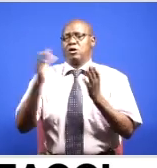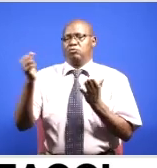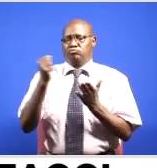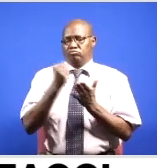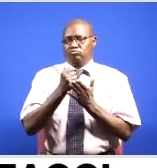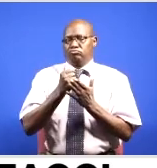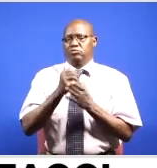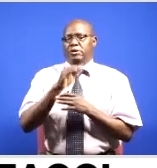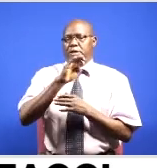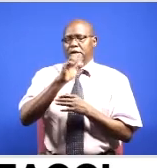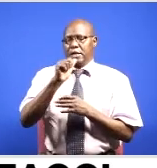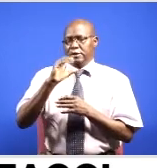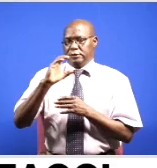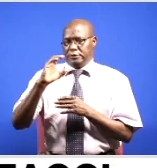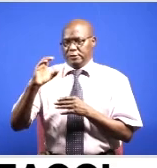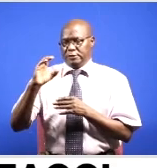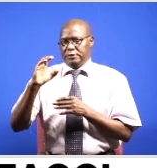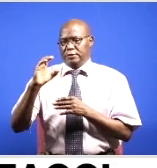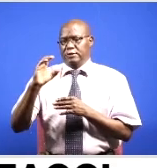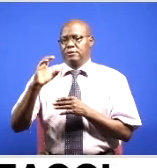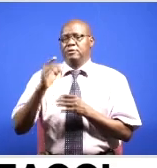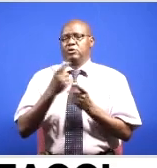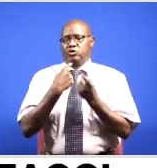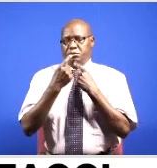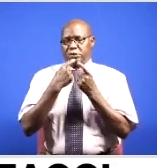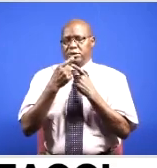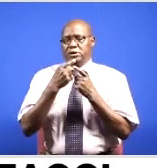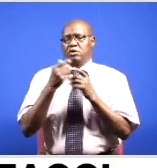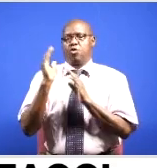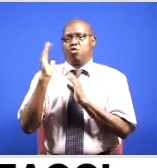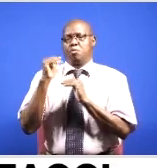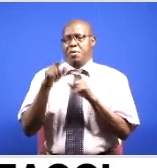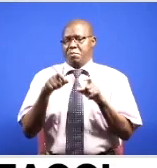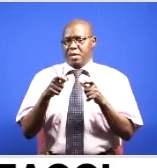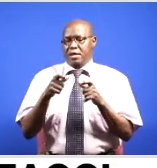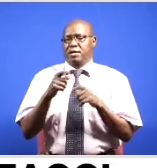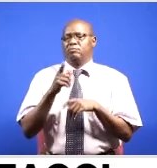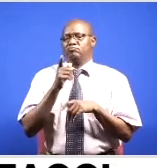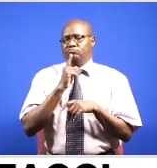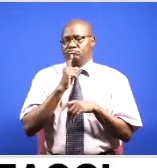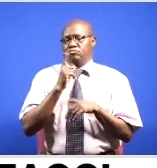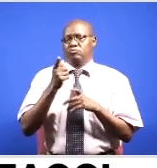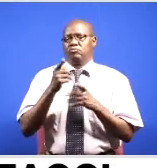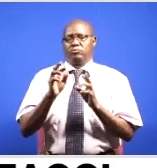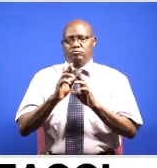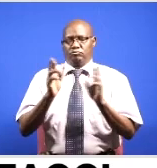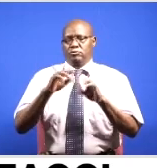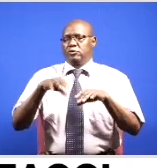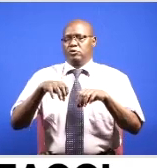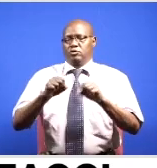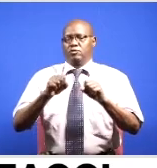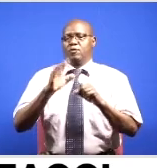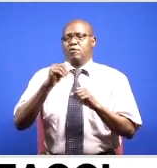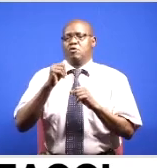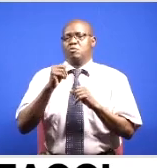and Anti-Corruption Commission. Speaking exclusively to Hope Media, Oginde is poised to take over the Eacc chairmanship from retired Archbishop